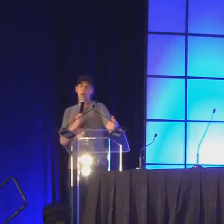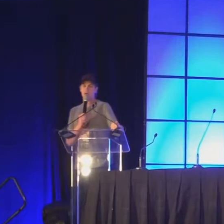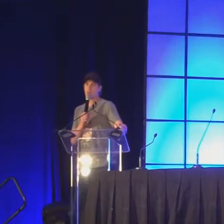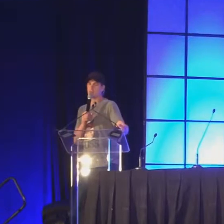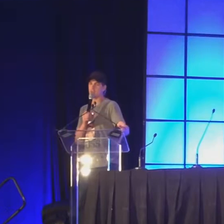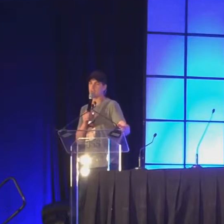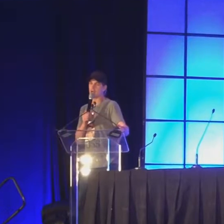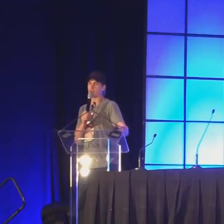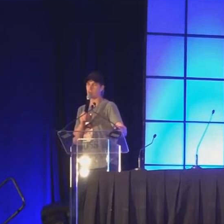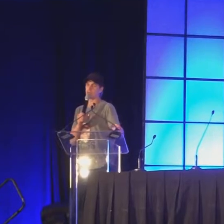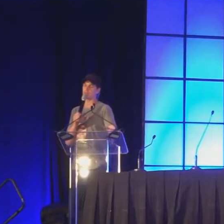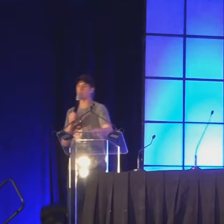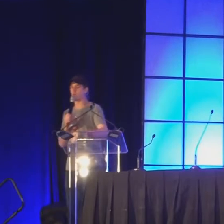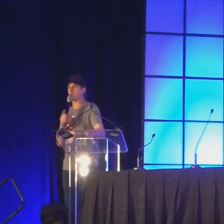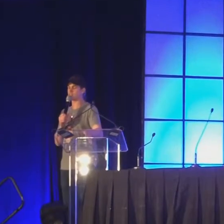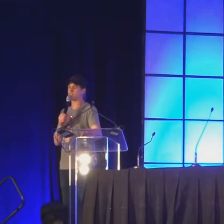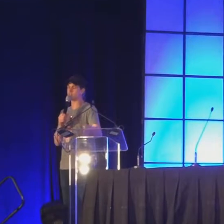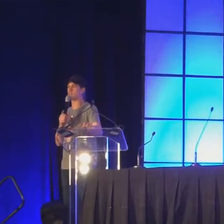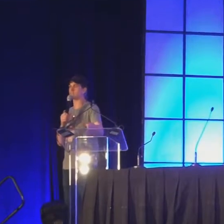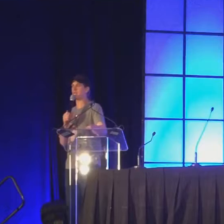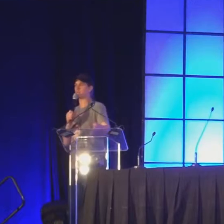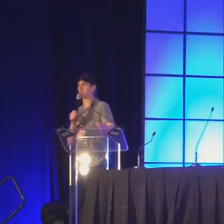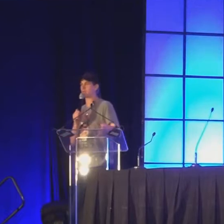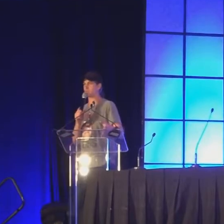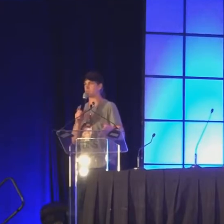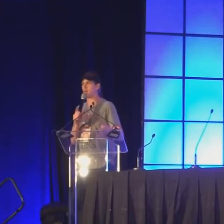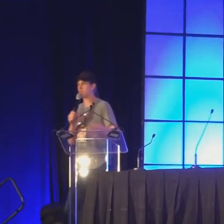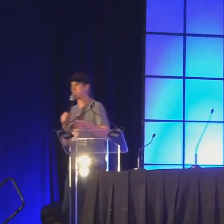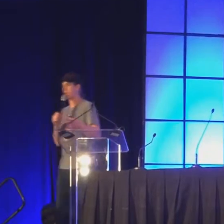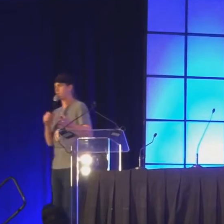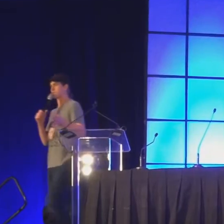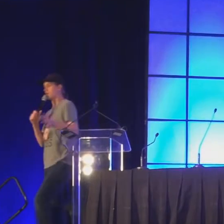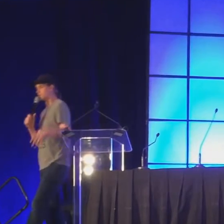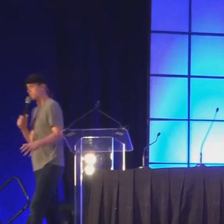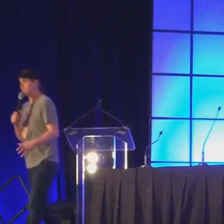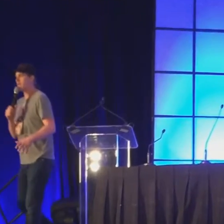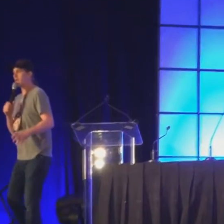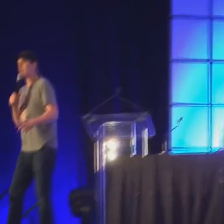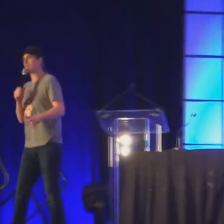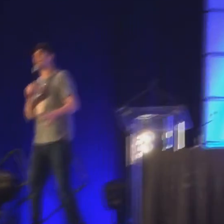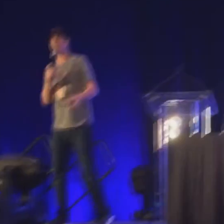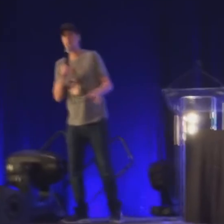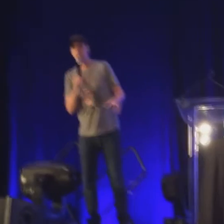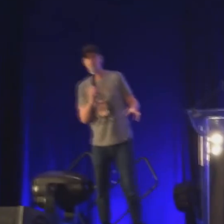so. Not including Clerks, Mallrats. It was Chasing Amy's when I started dabbling in the hard drugs,